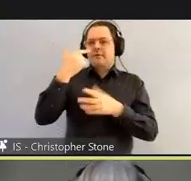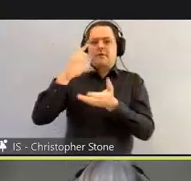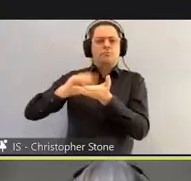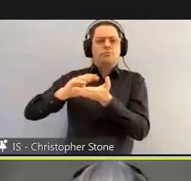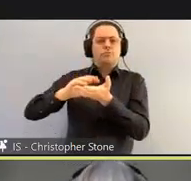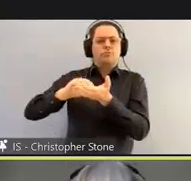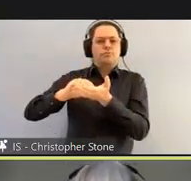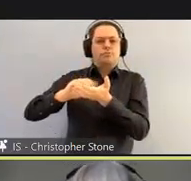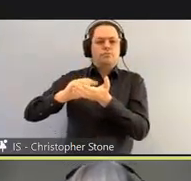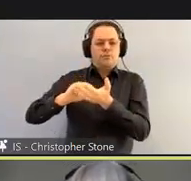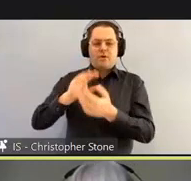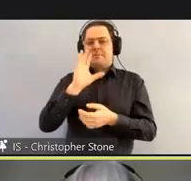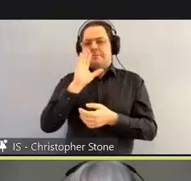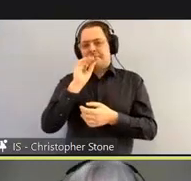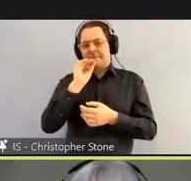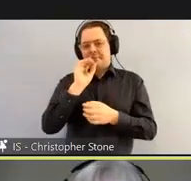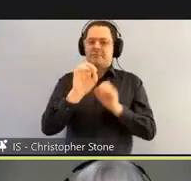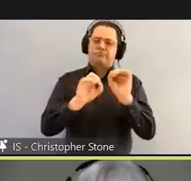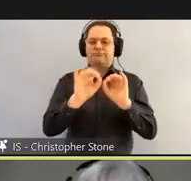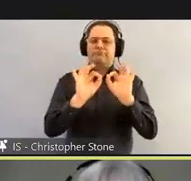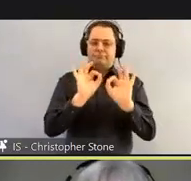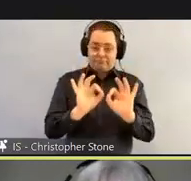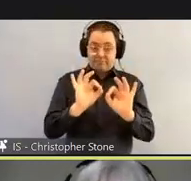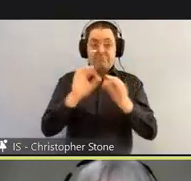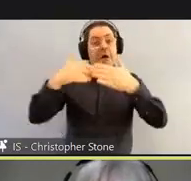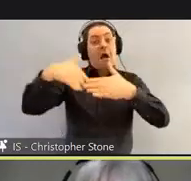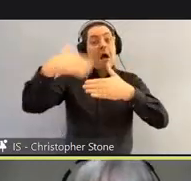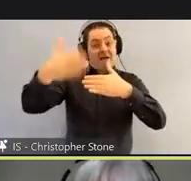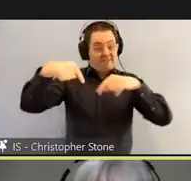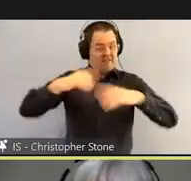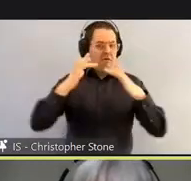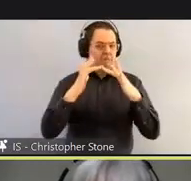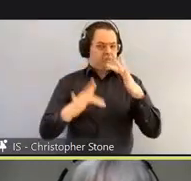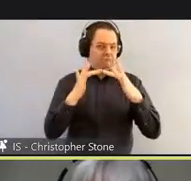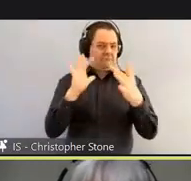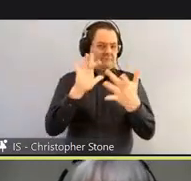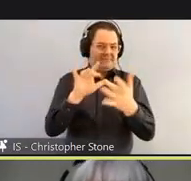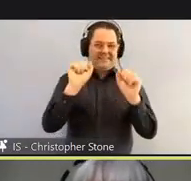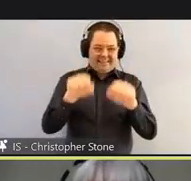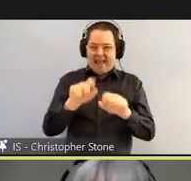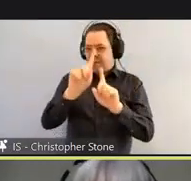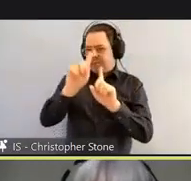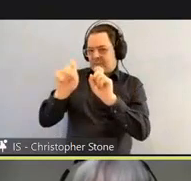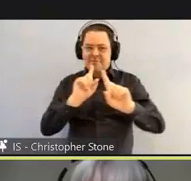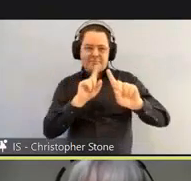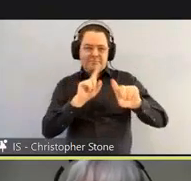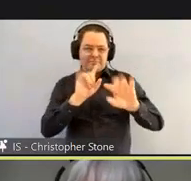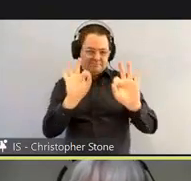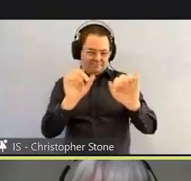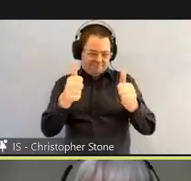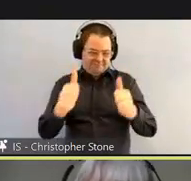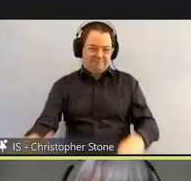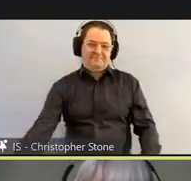us here and will be here online to answer any questions after the presentation. Dr. Joyce